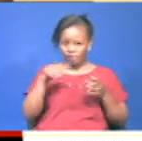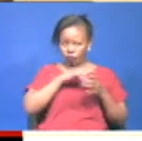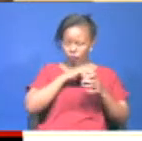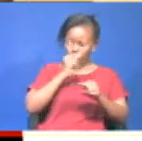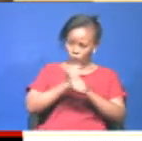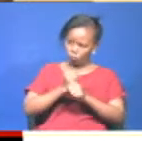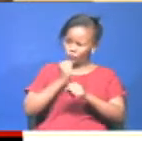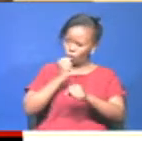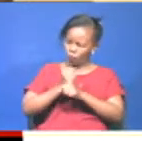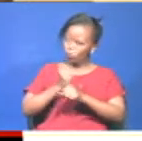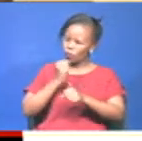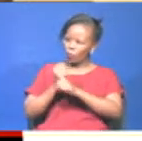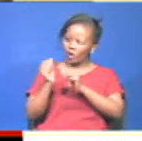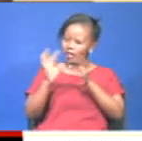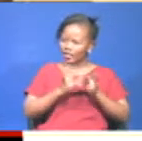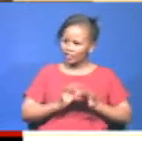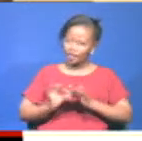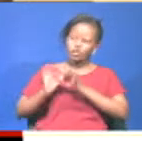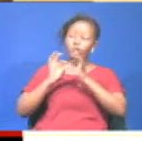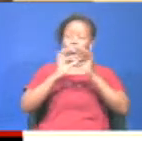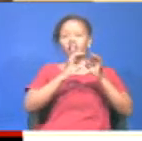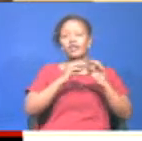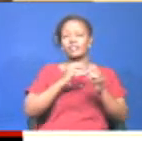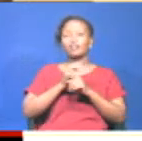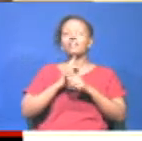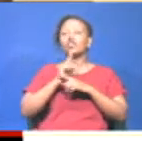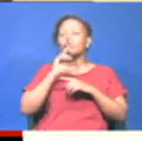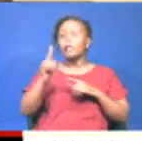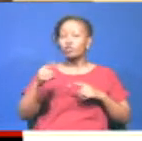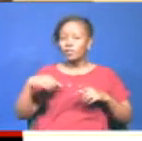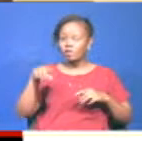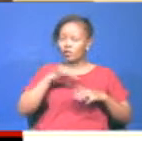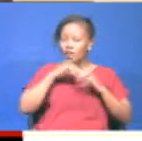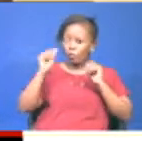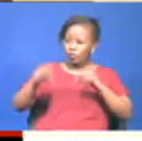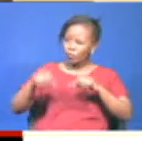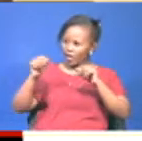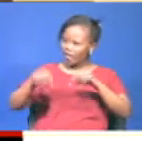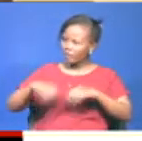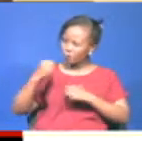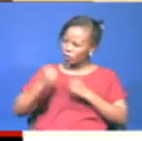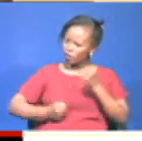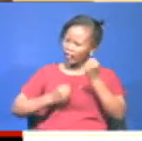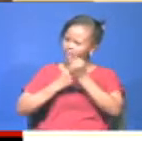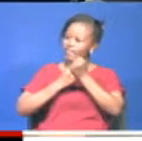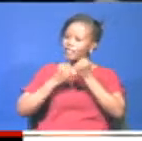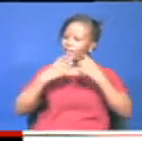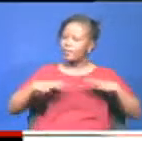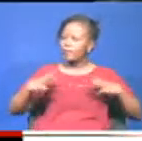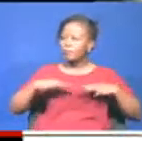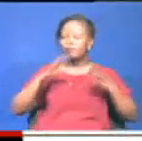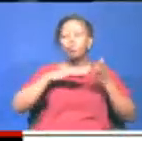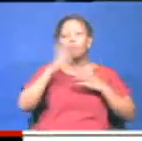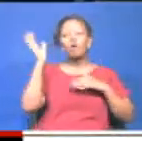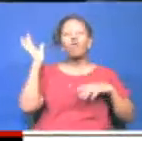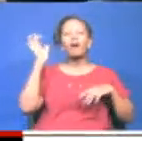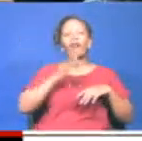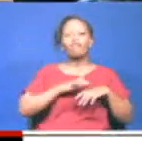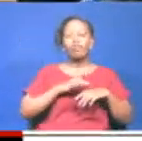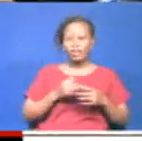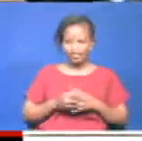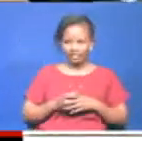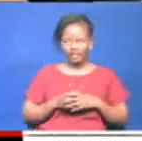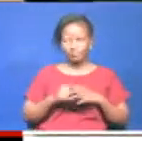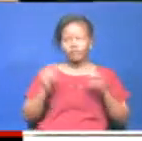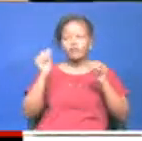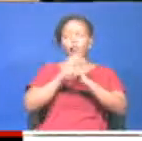together to ensure that we are able to assist those most affected. It was President